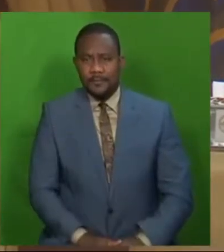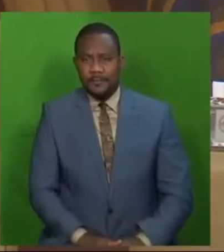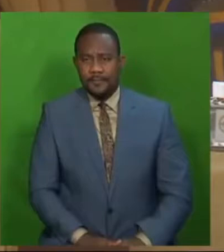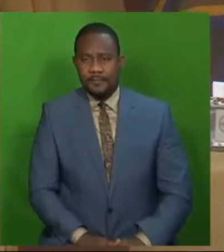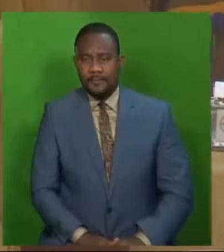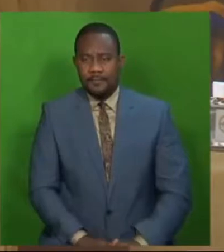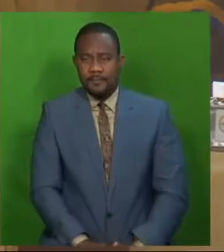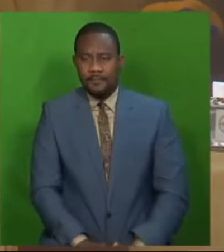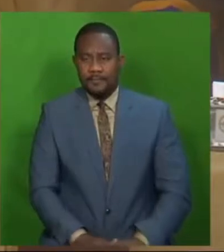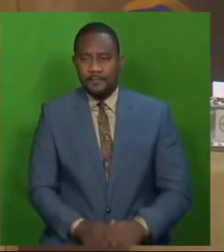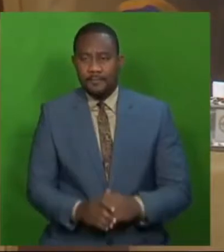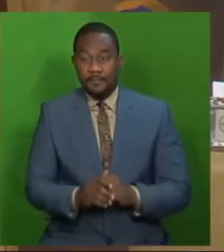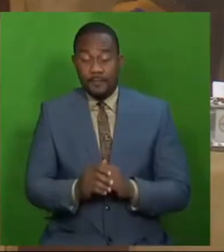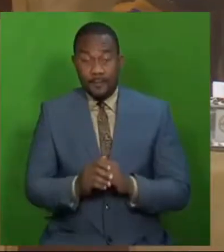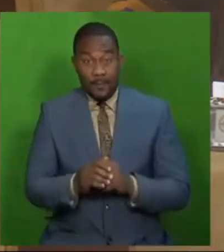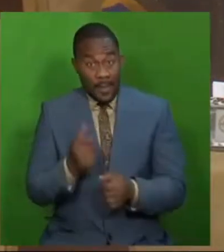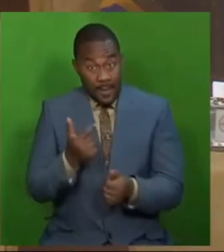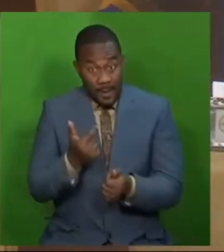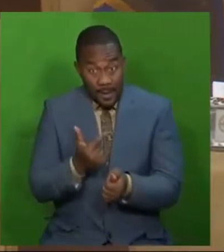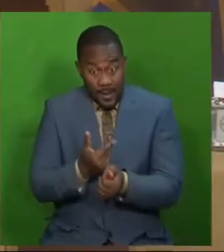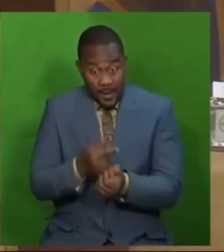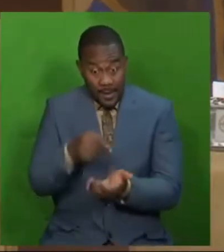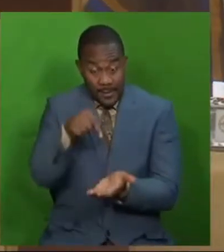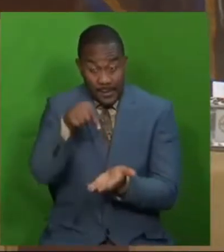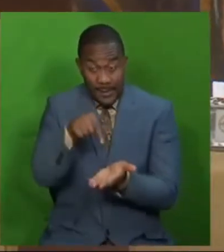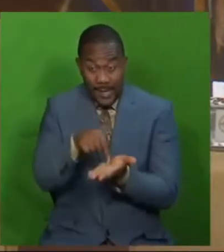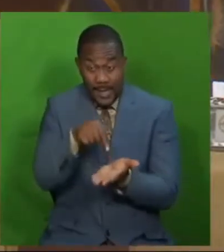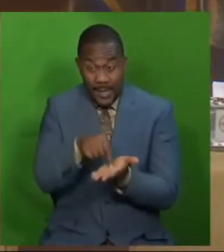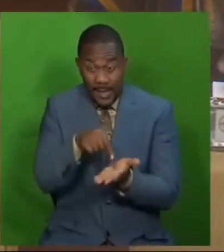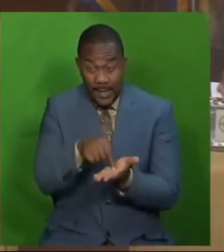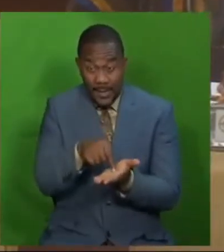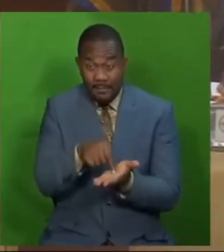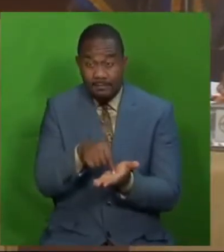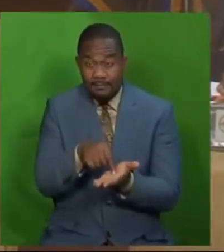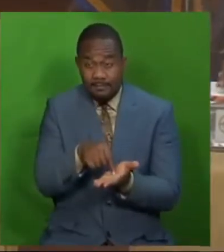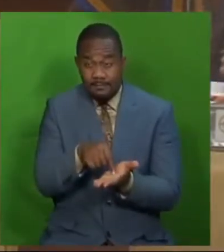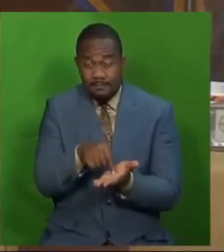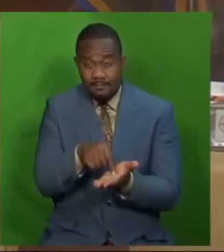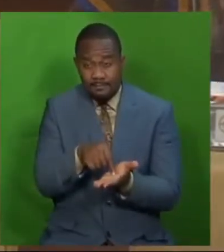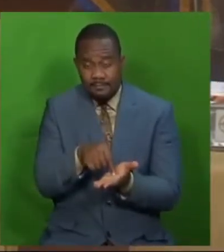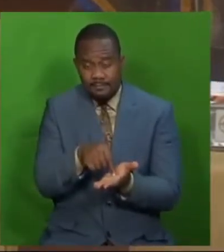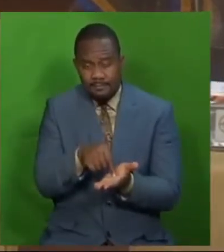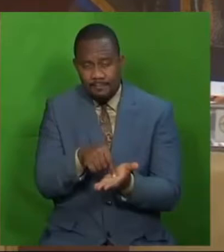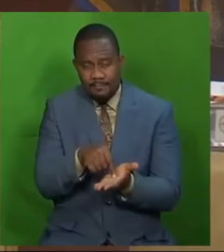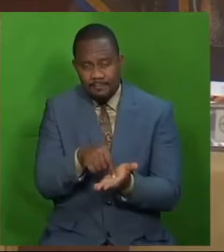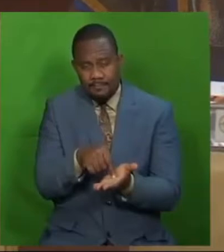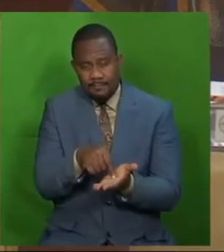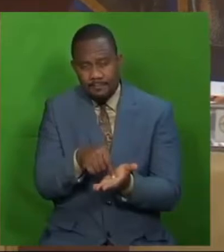the debt of our nation, as the Bank of Ghana put it, constitutes